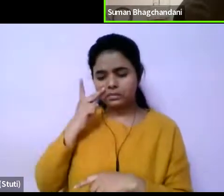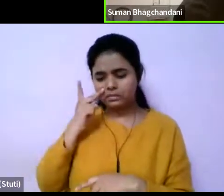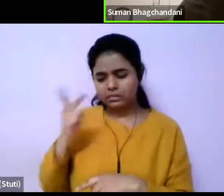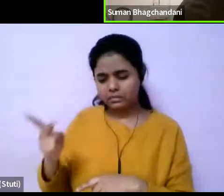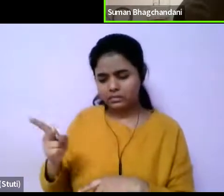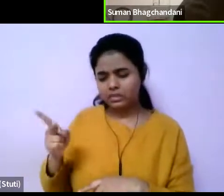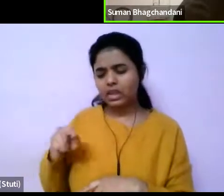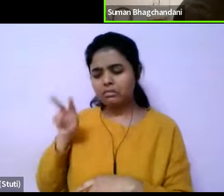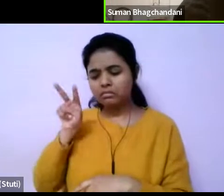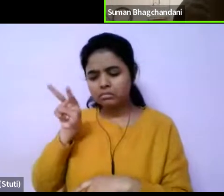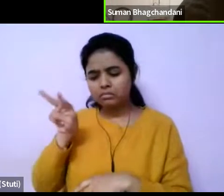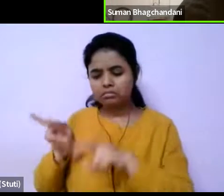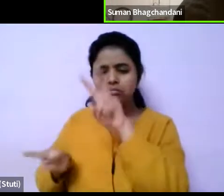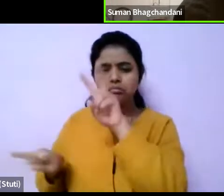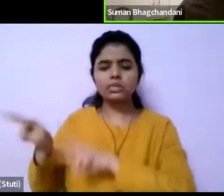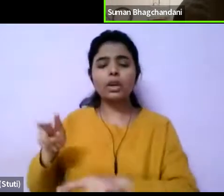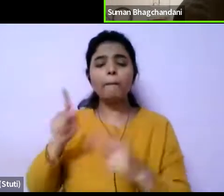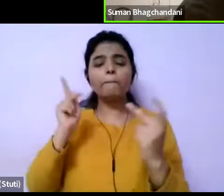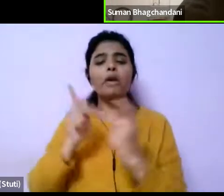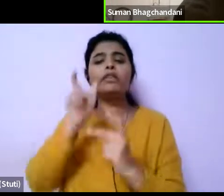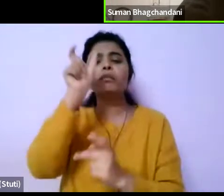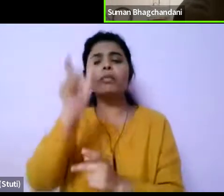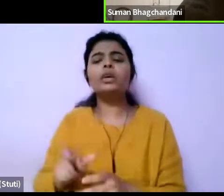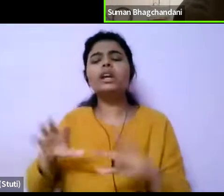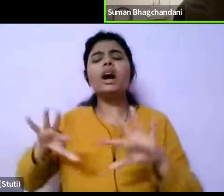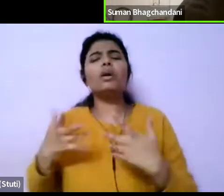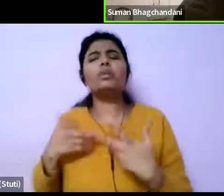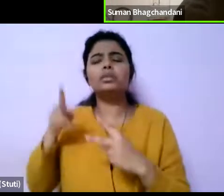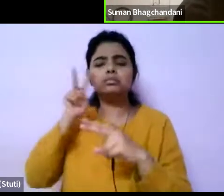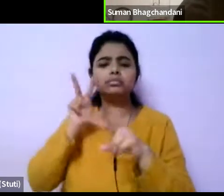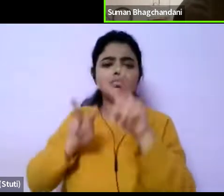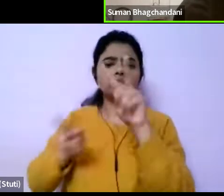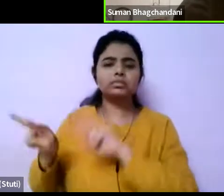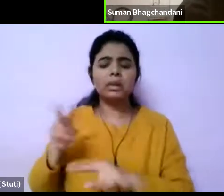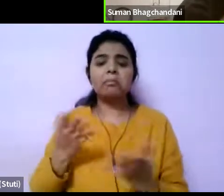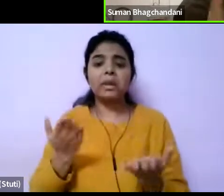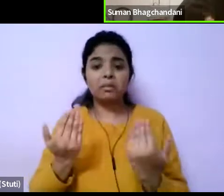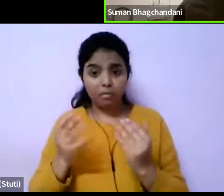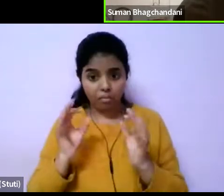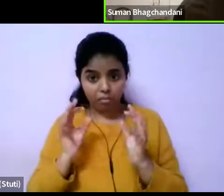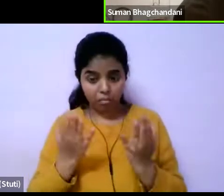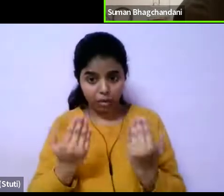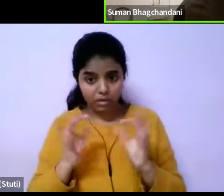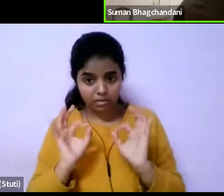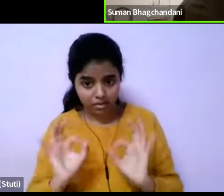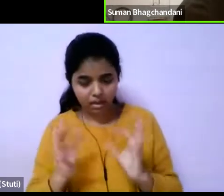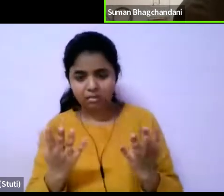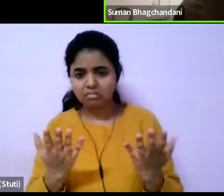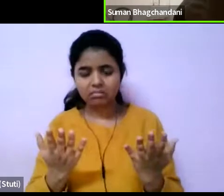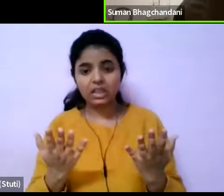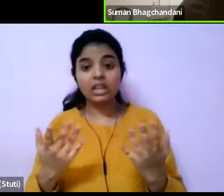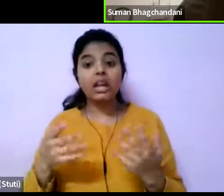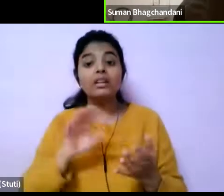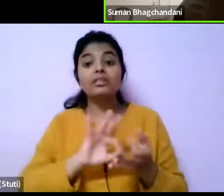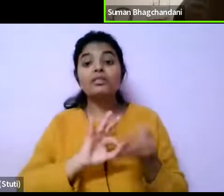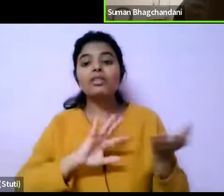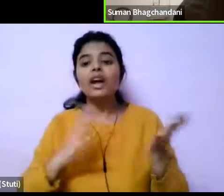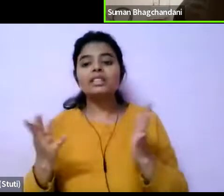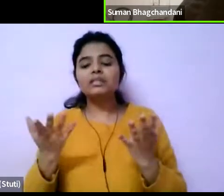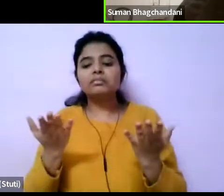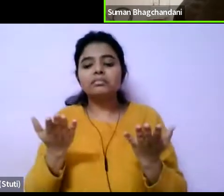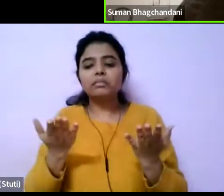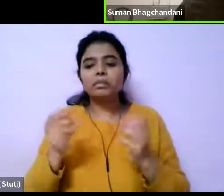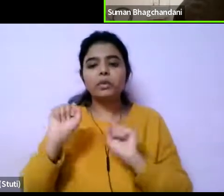hegemony of ideally structured body. This may or may not necessarily be in imitation of the classical body, but must possess